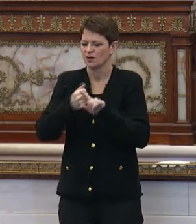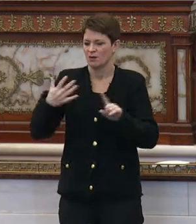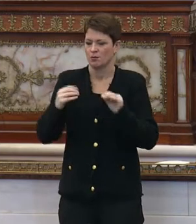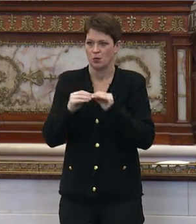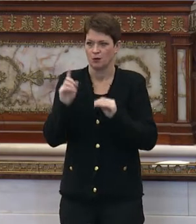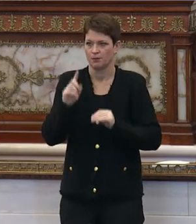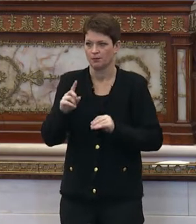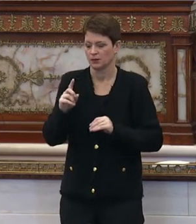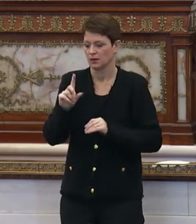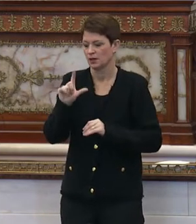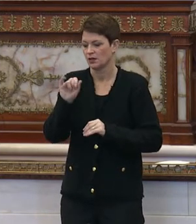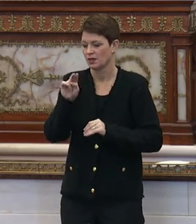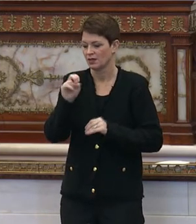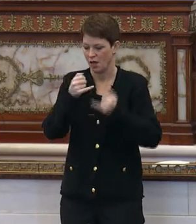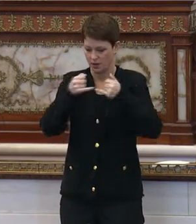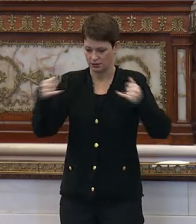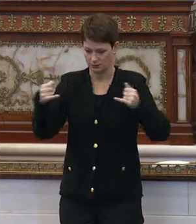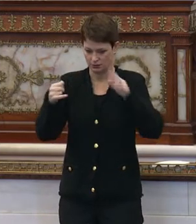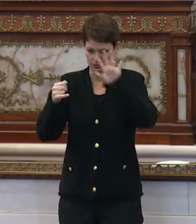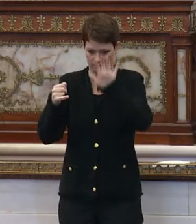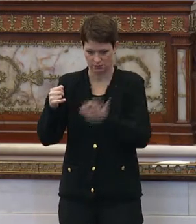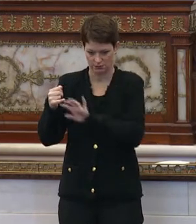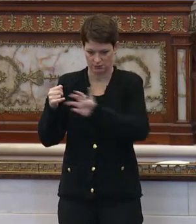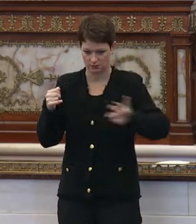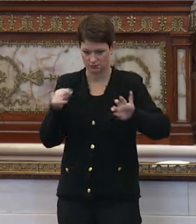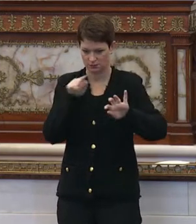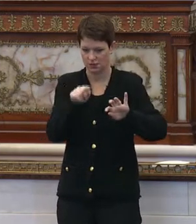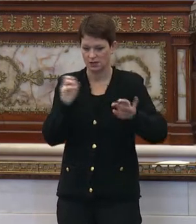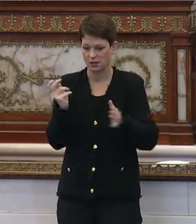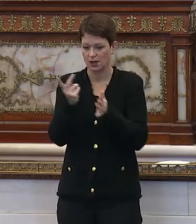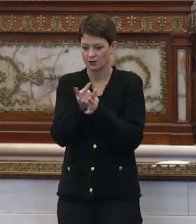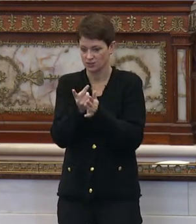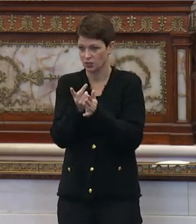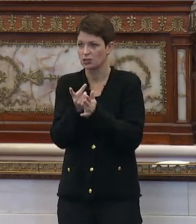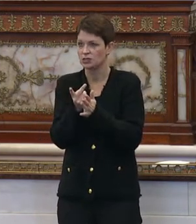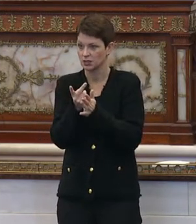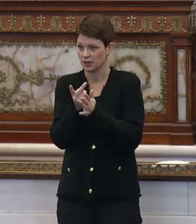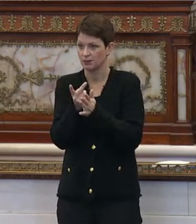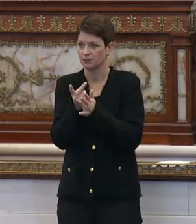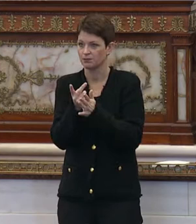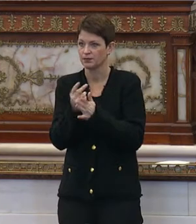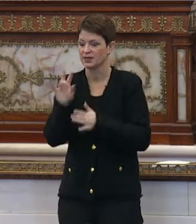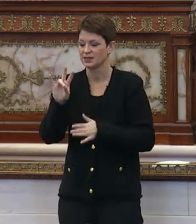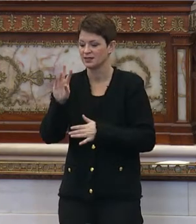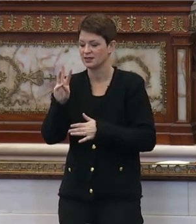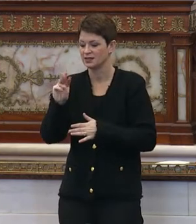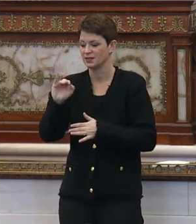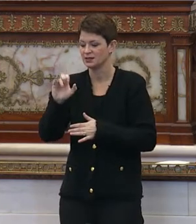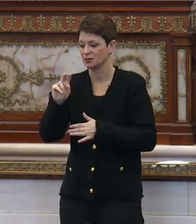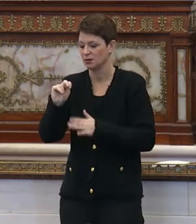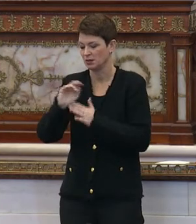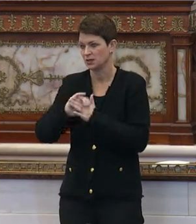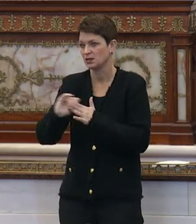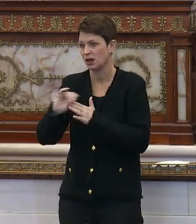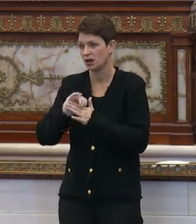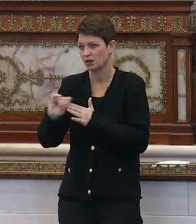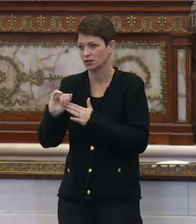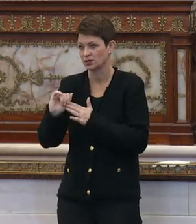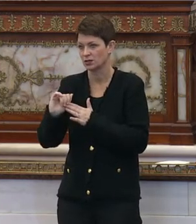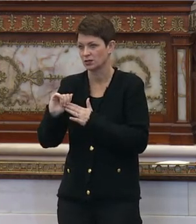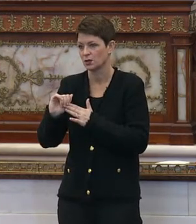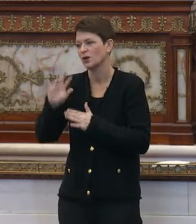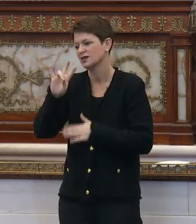the line item in this authorization of the $76 million, we'll